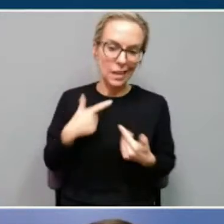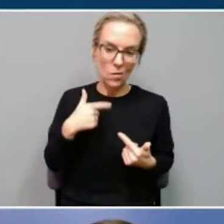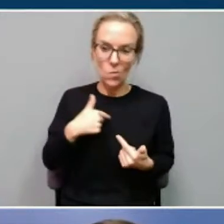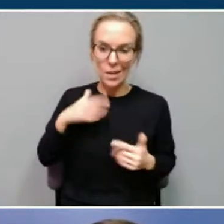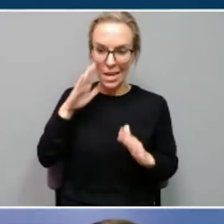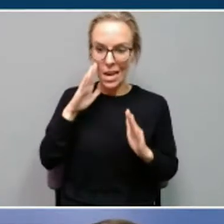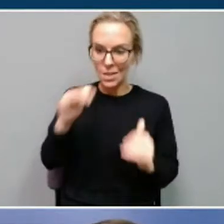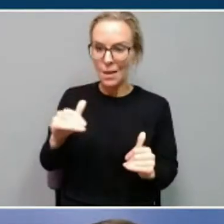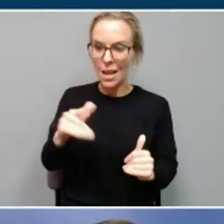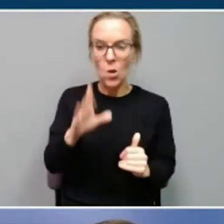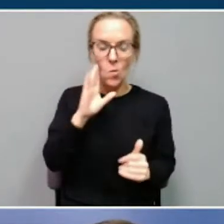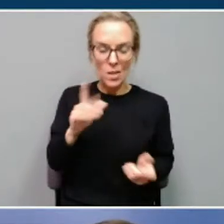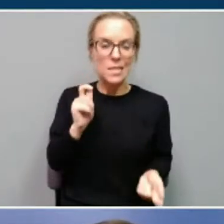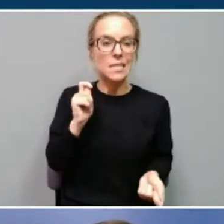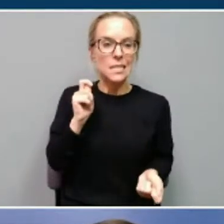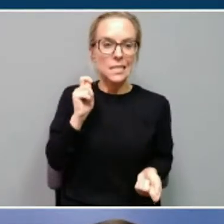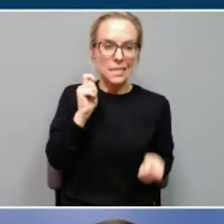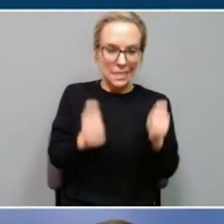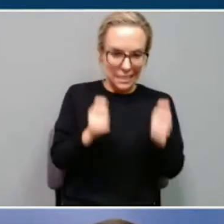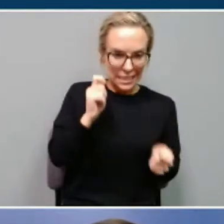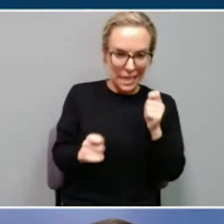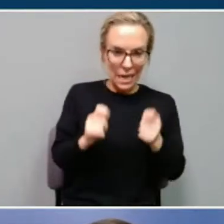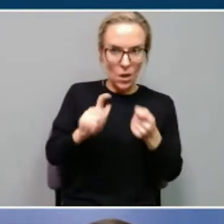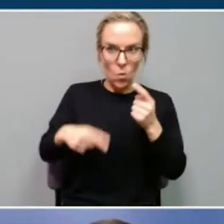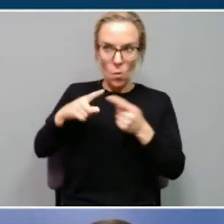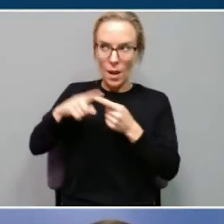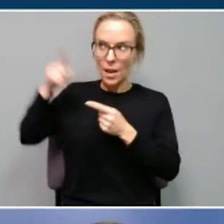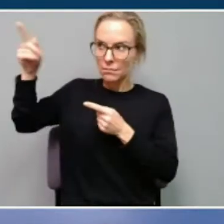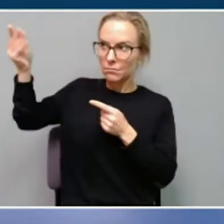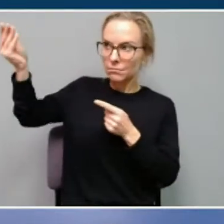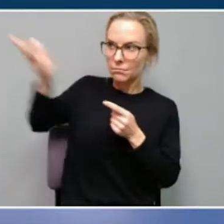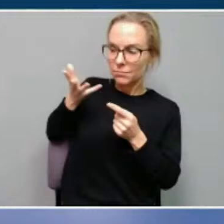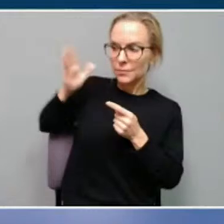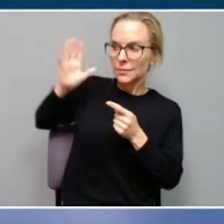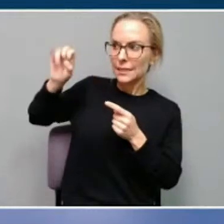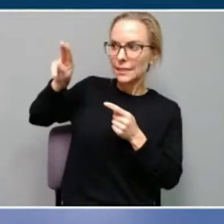change as we change from which census that we are using.